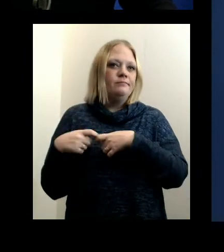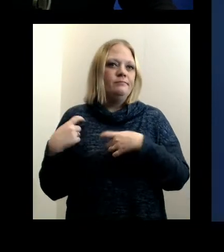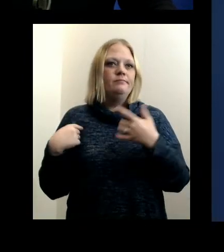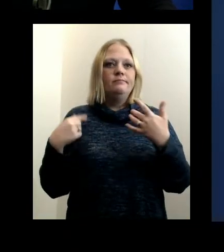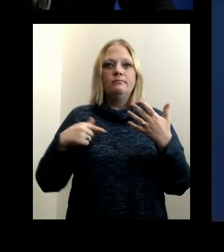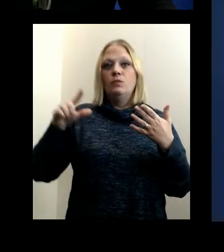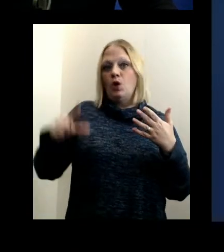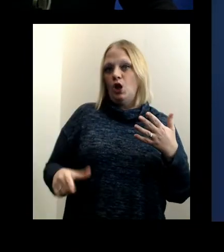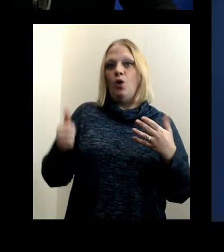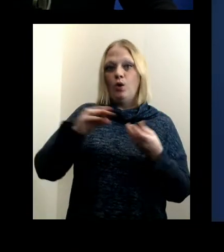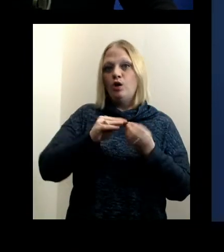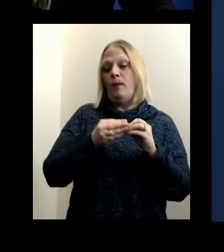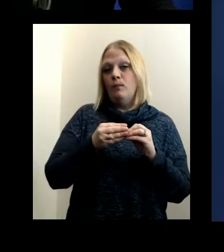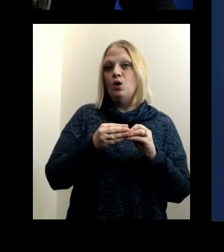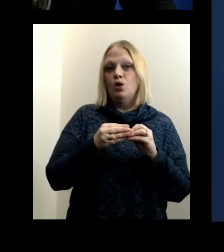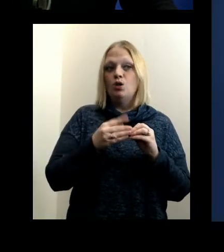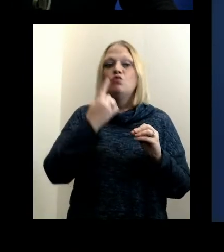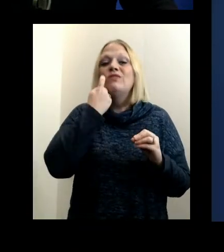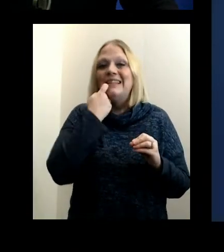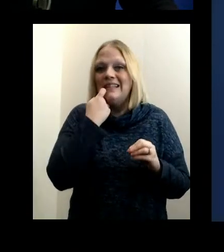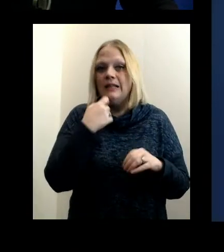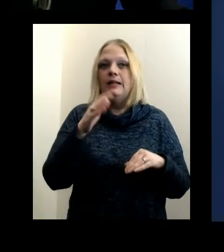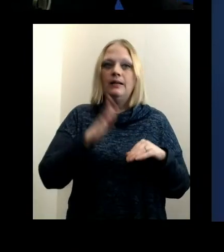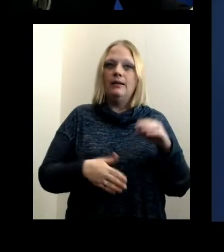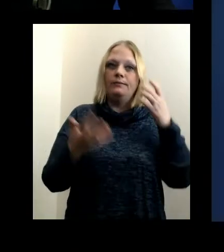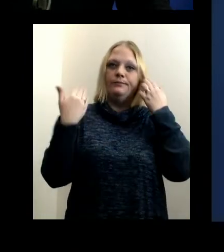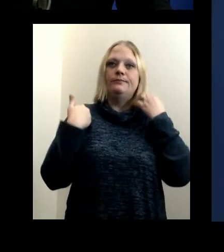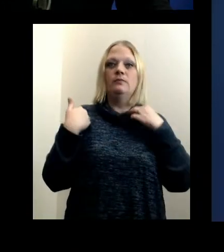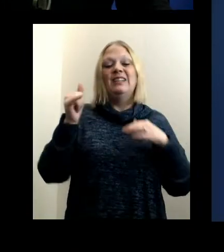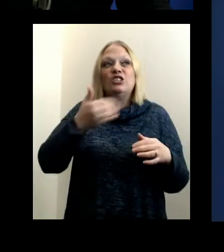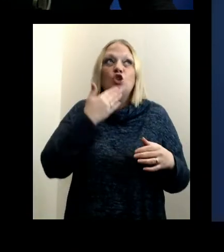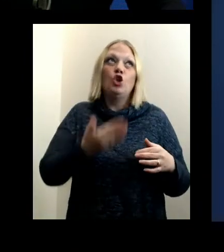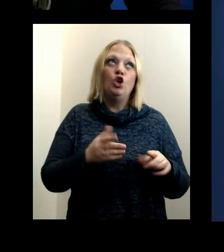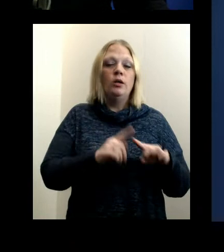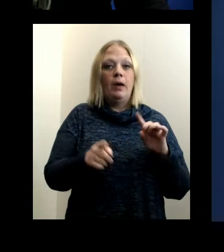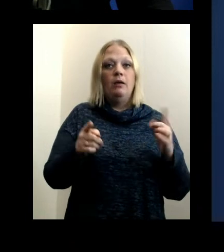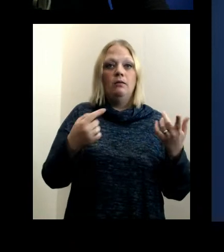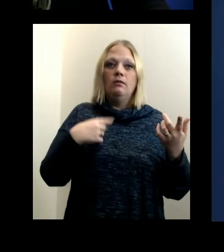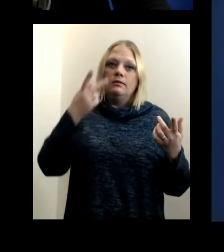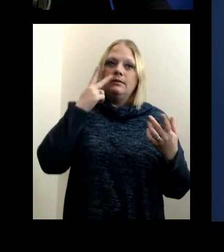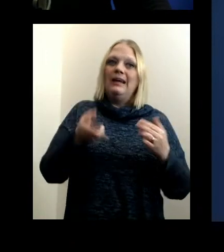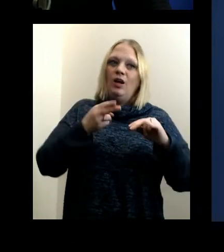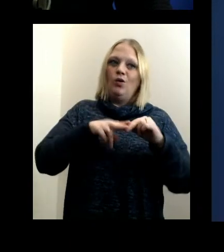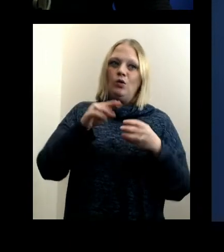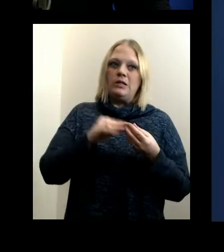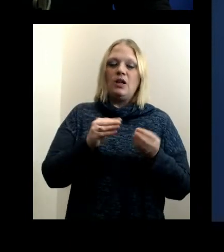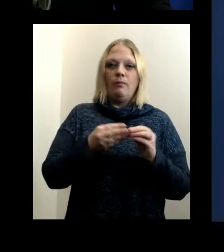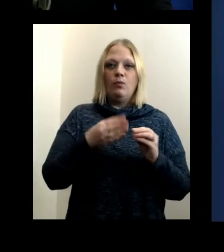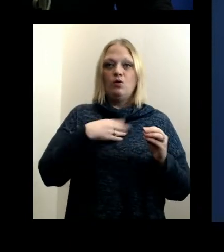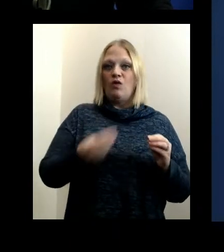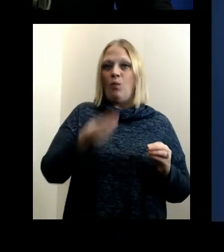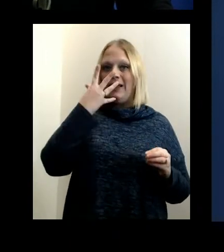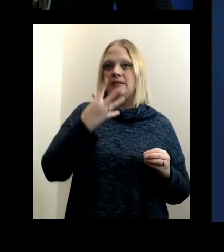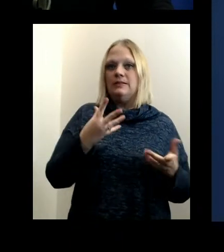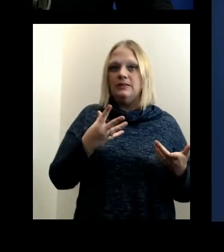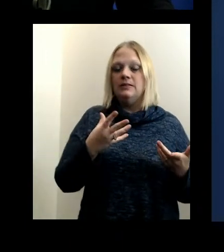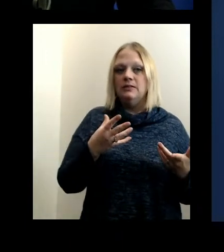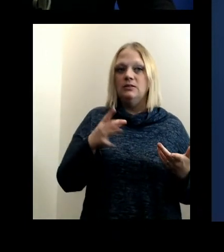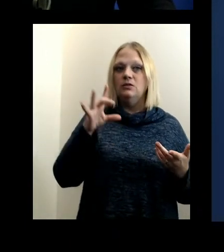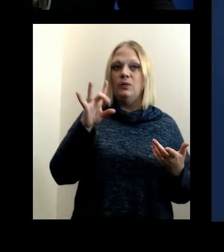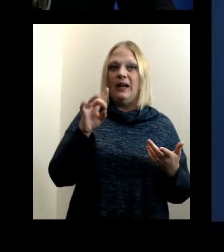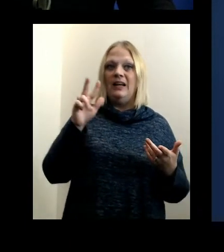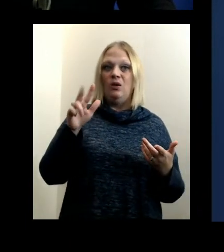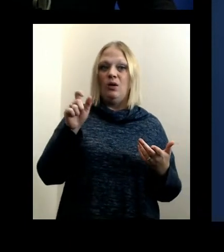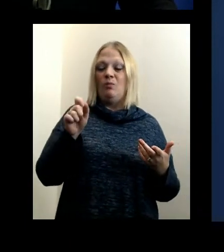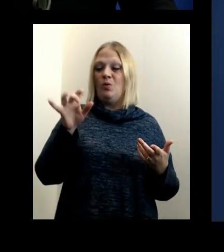much lower numbers recently than they were earlier. That's a good thing, but we are seeing increased numbers of whites, such that